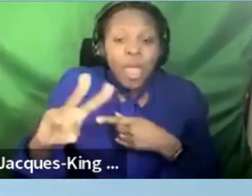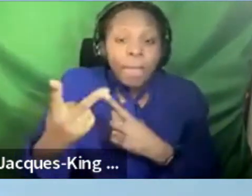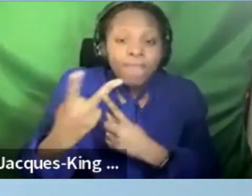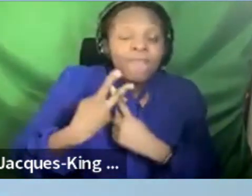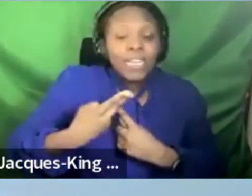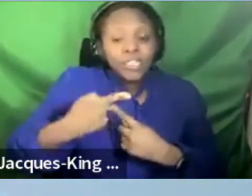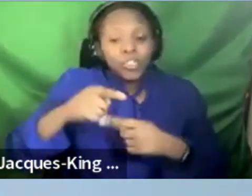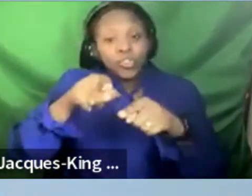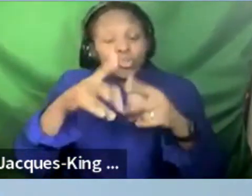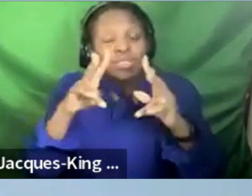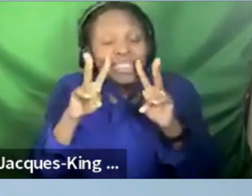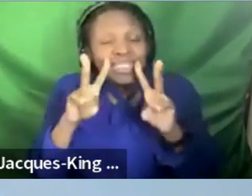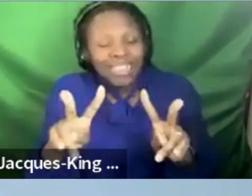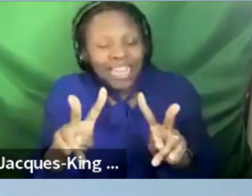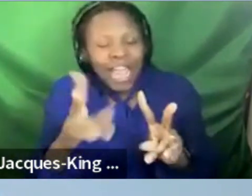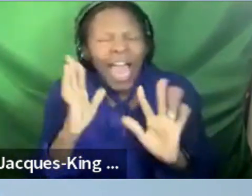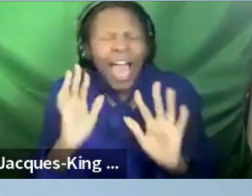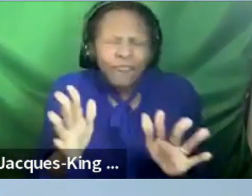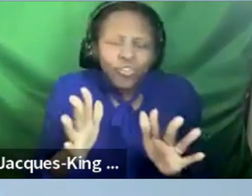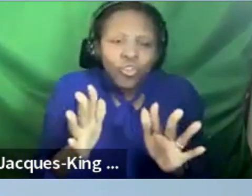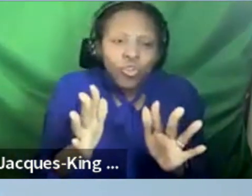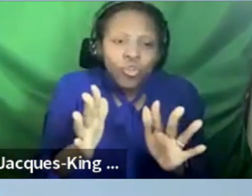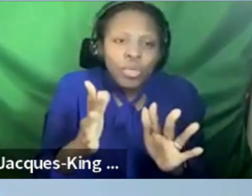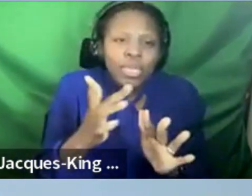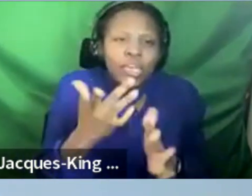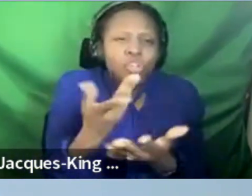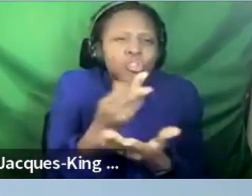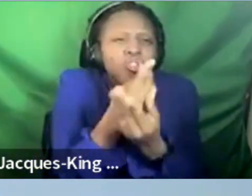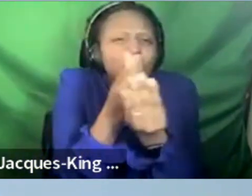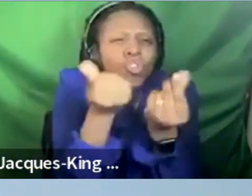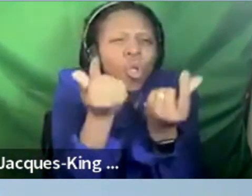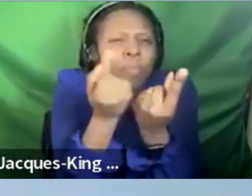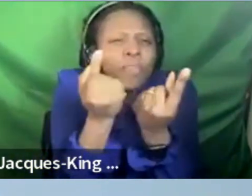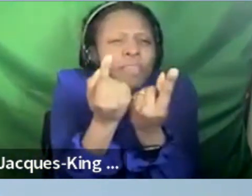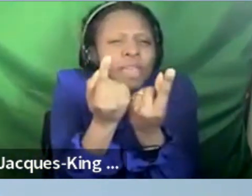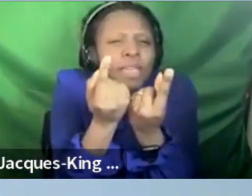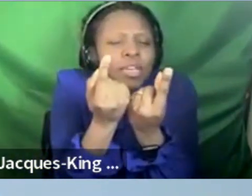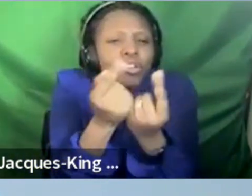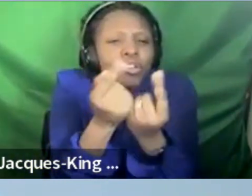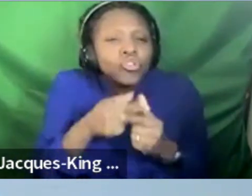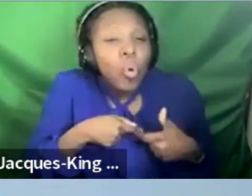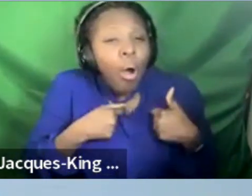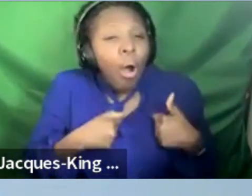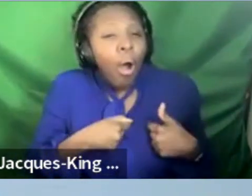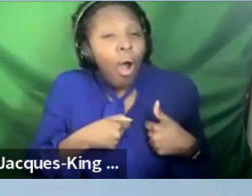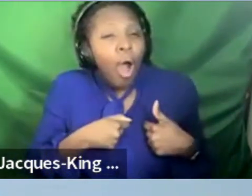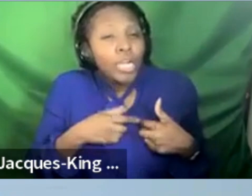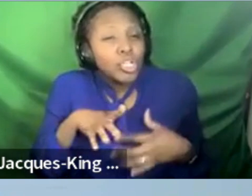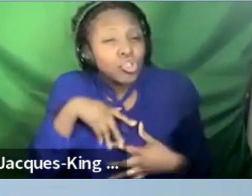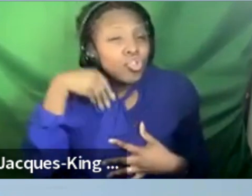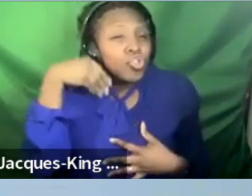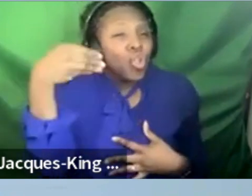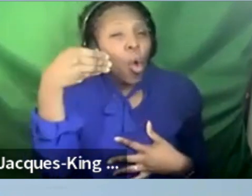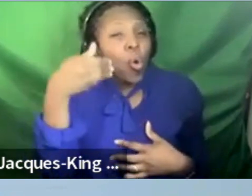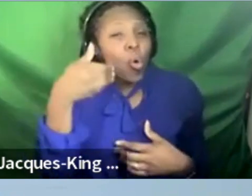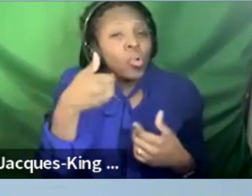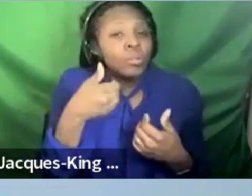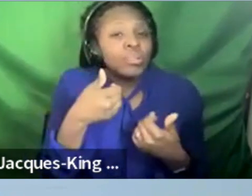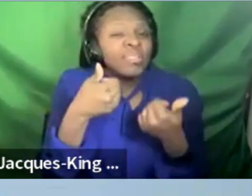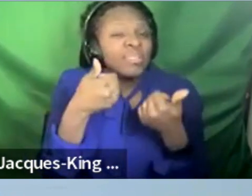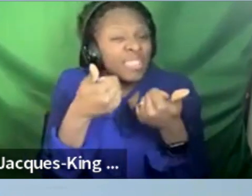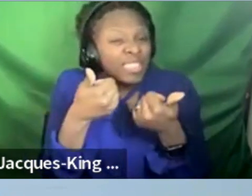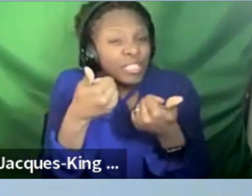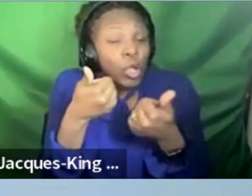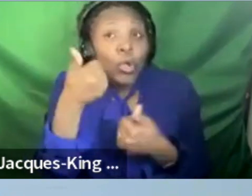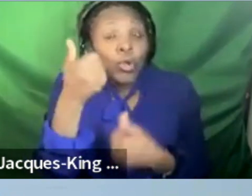you to see it, I've got to give you something. But hopefully it's your heart and soul and your commitment to the vision rather than we had a good idea